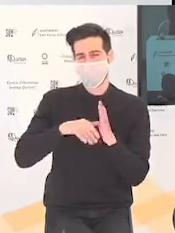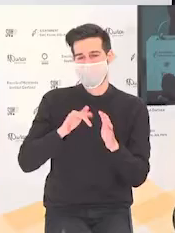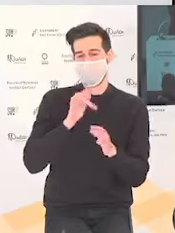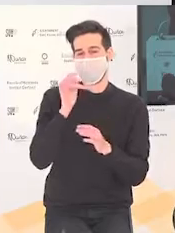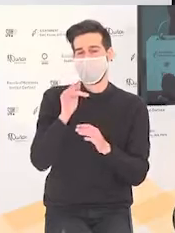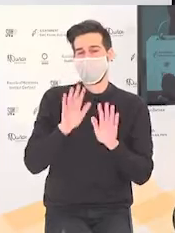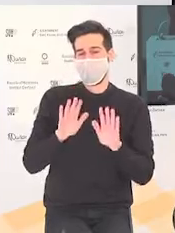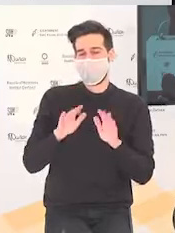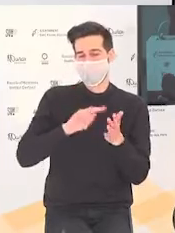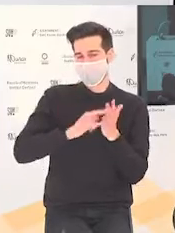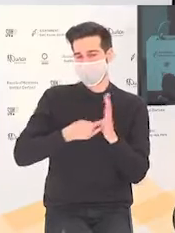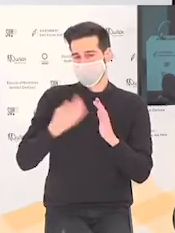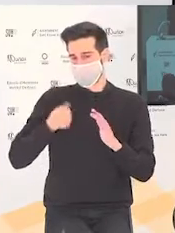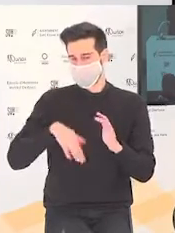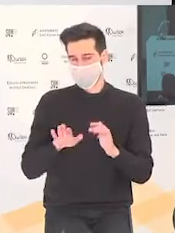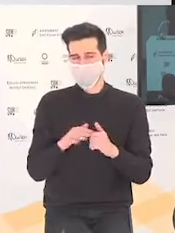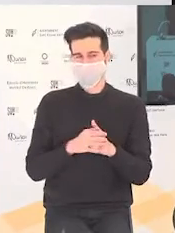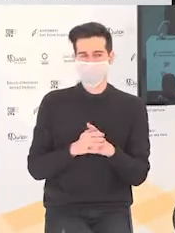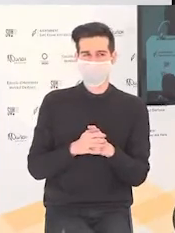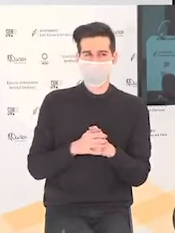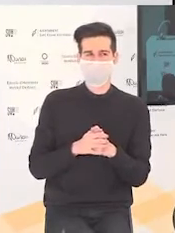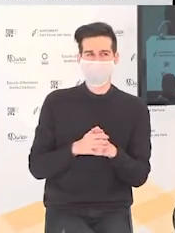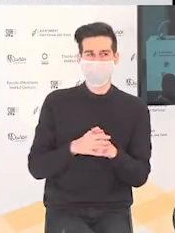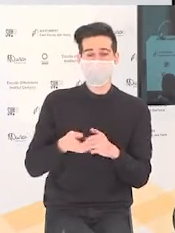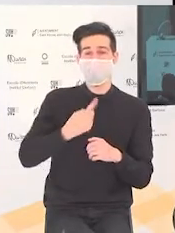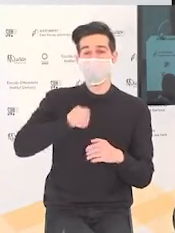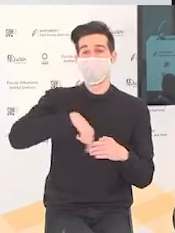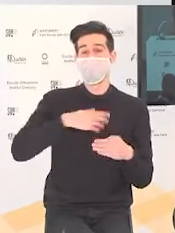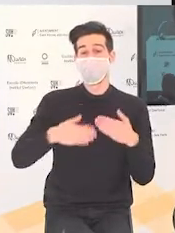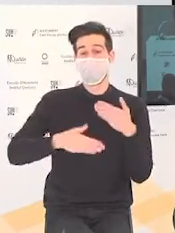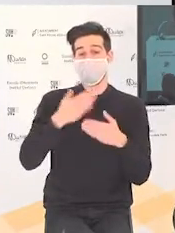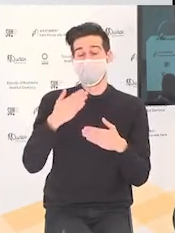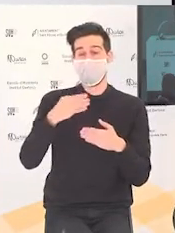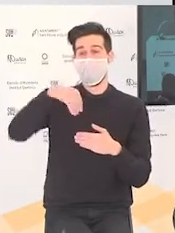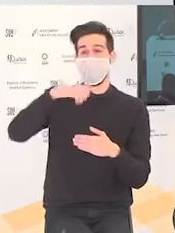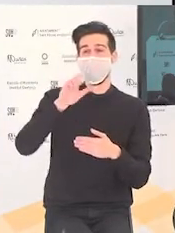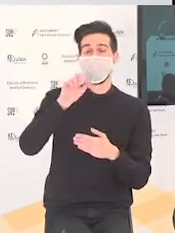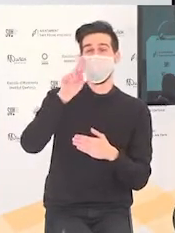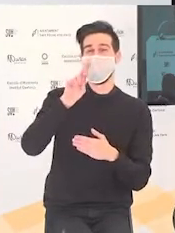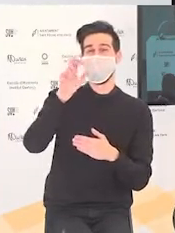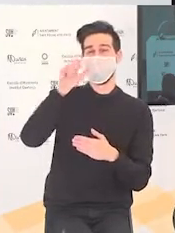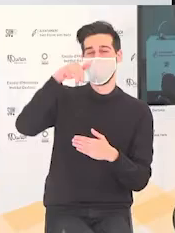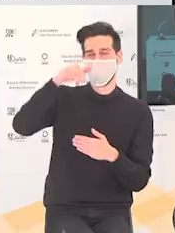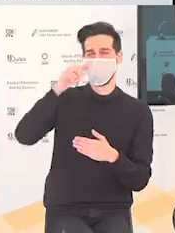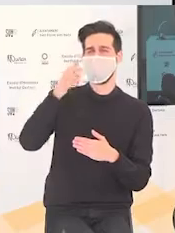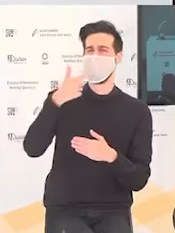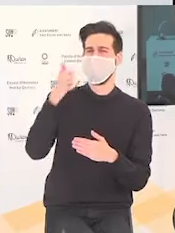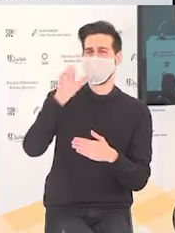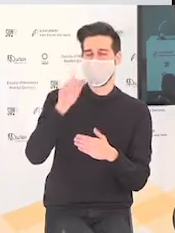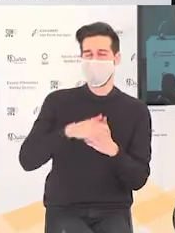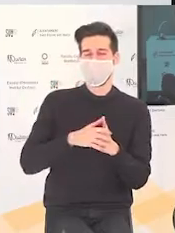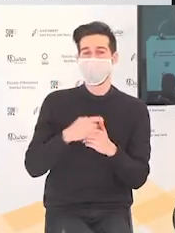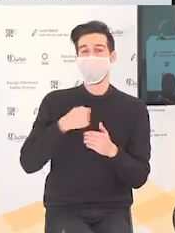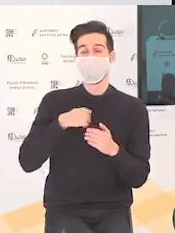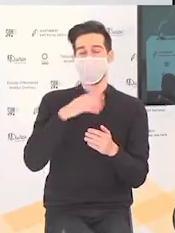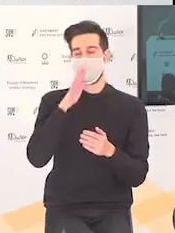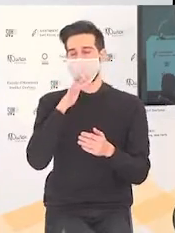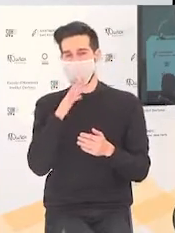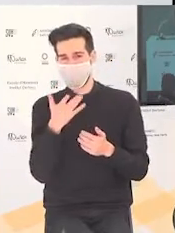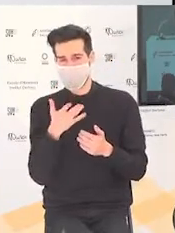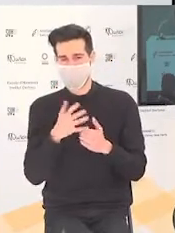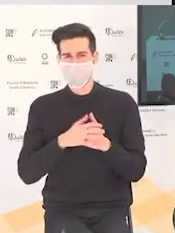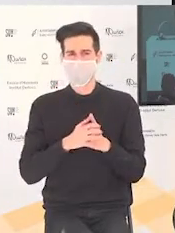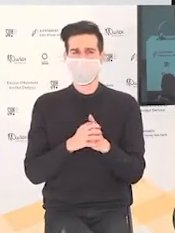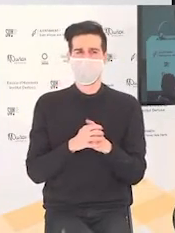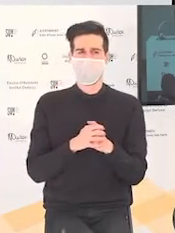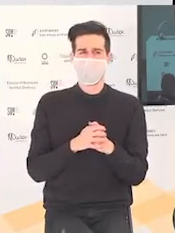with the meringue here. Vamos a empezar con el merengue. I've got water. Tengo agua. I've got